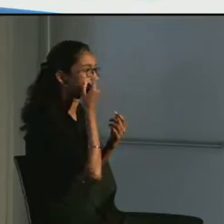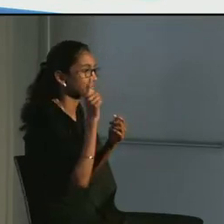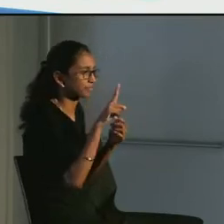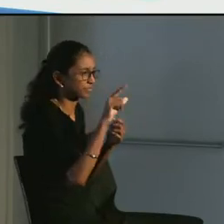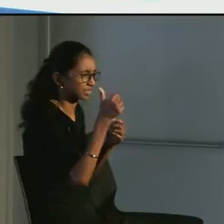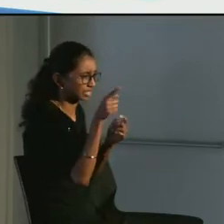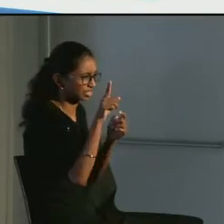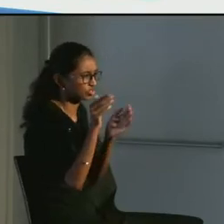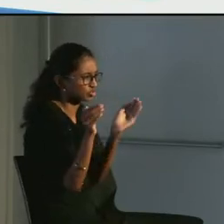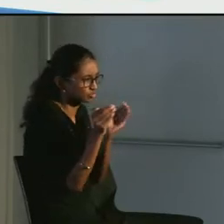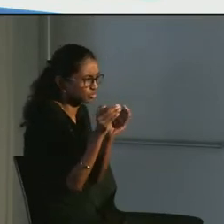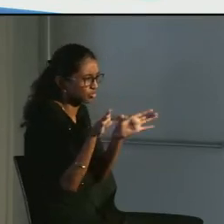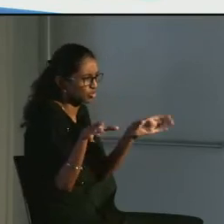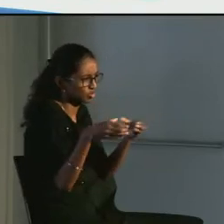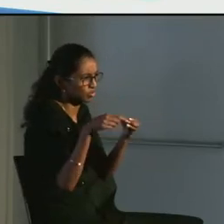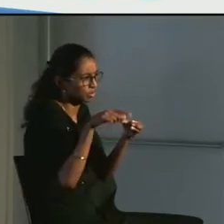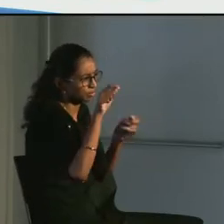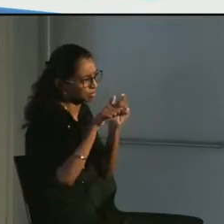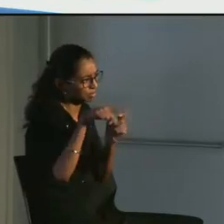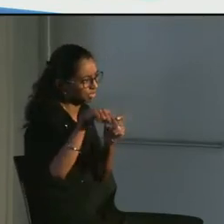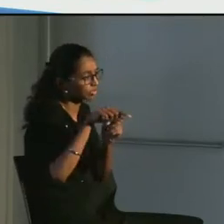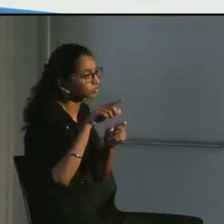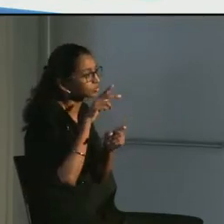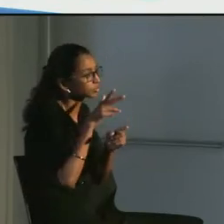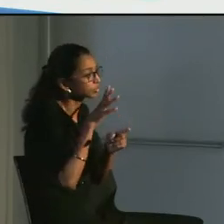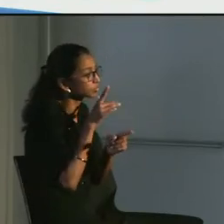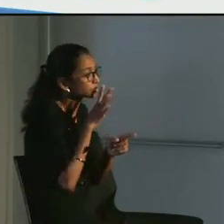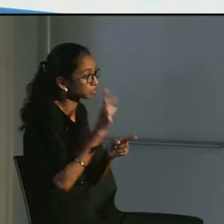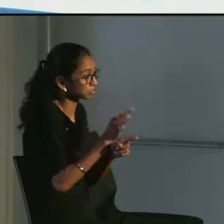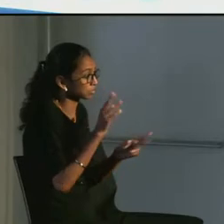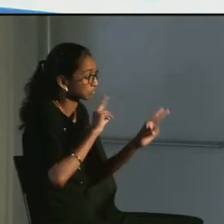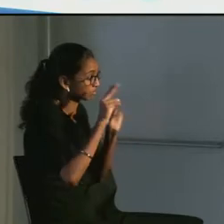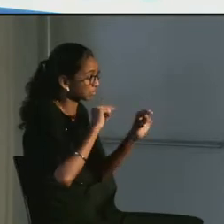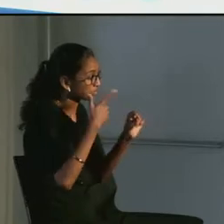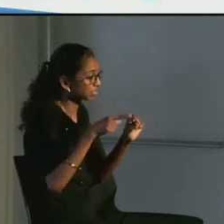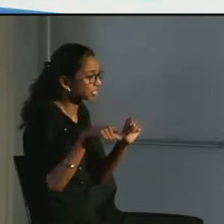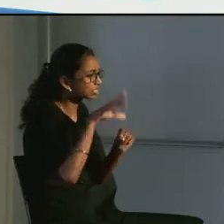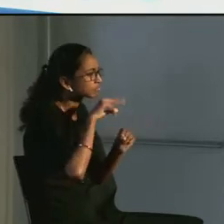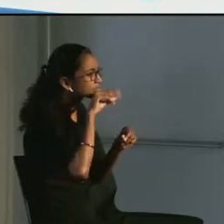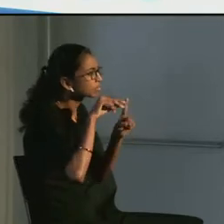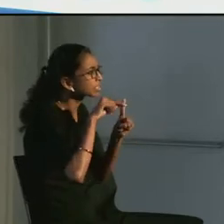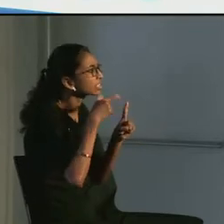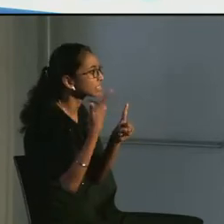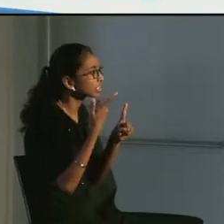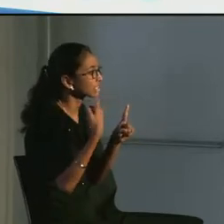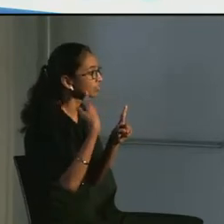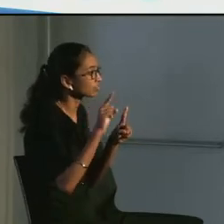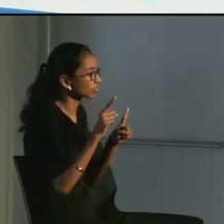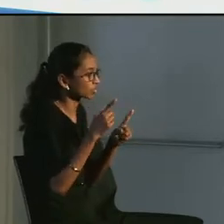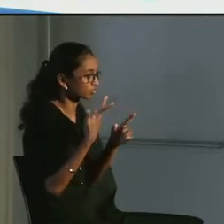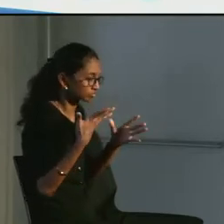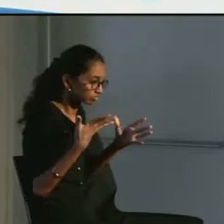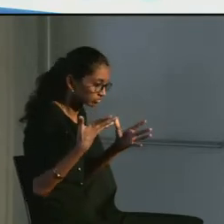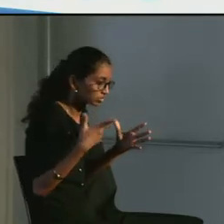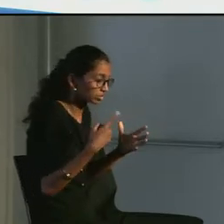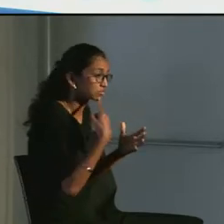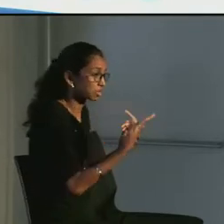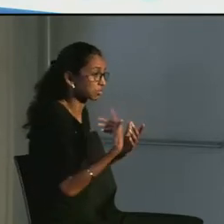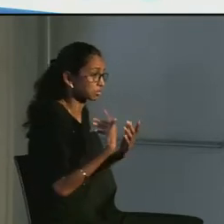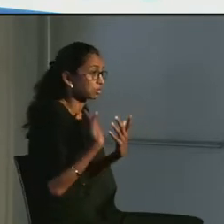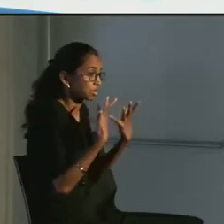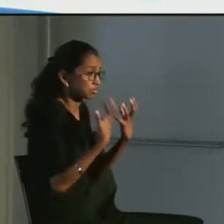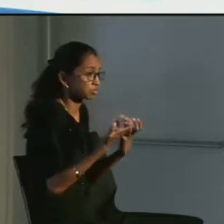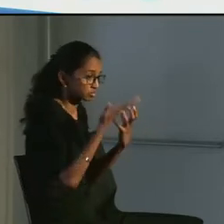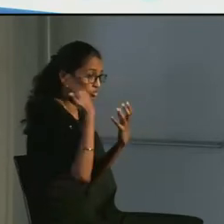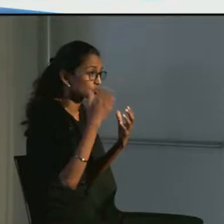very small group of people who did speak. And when they did speak, they would often bring in the clothes they were wearing. They would say, I was wearing that